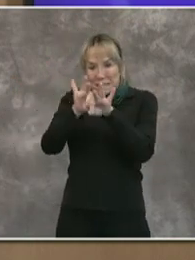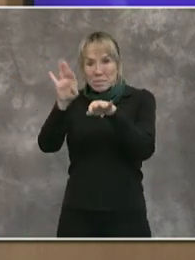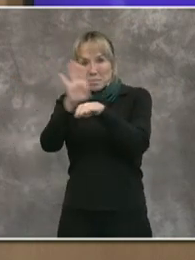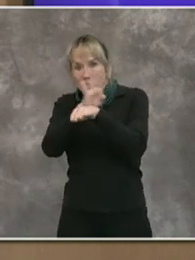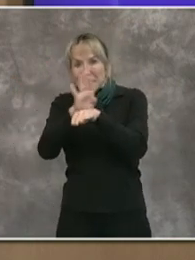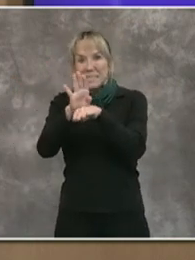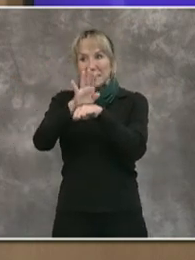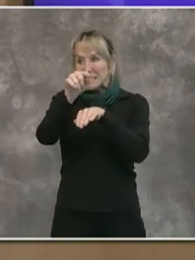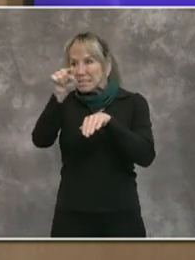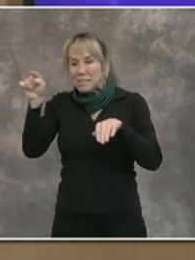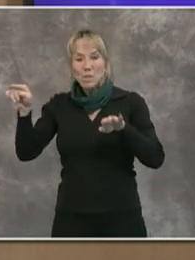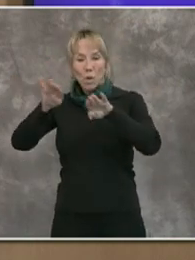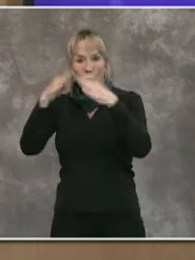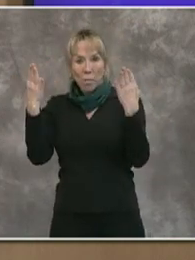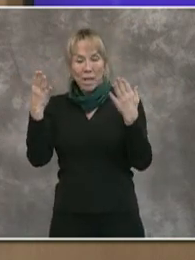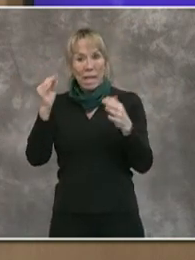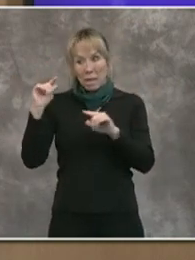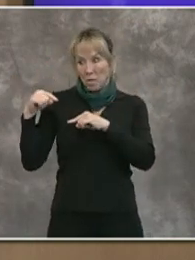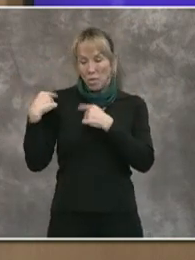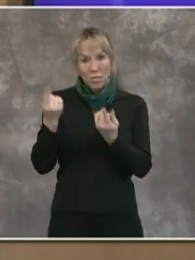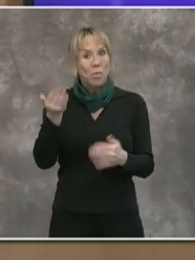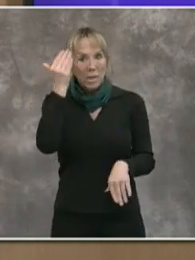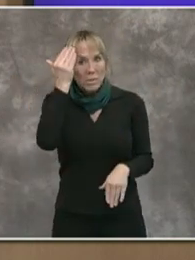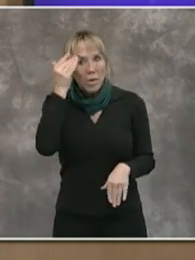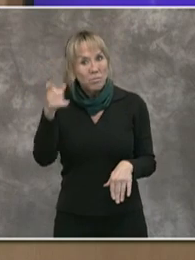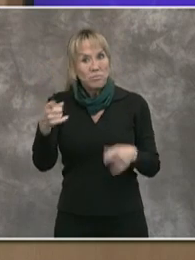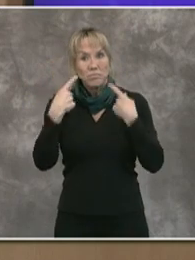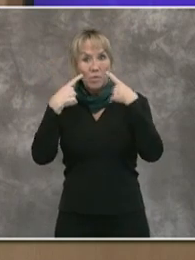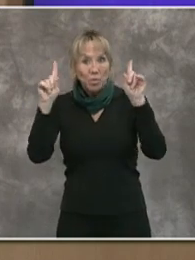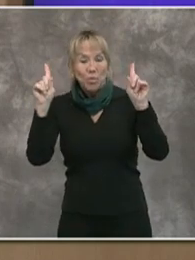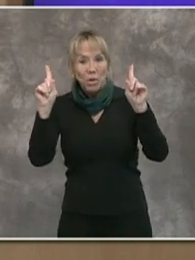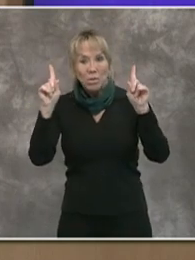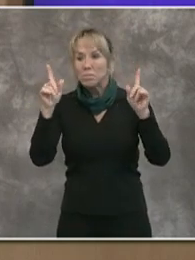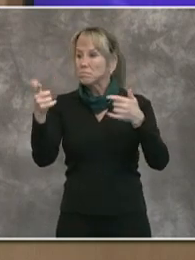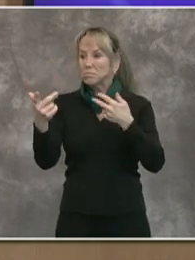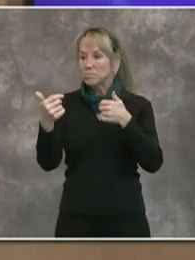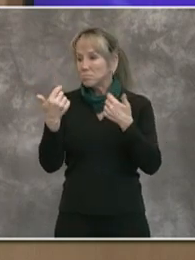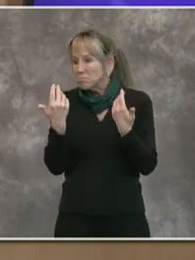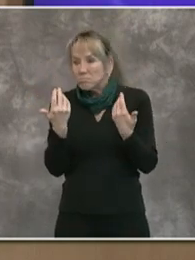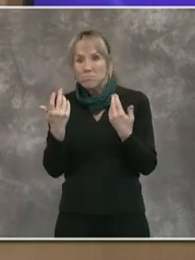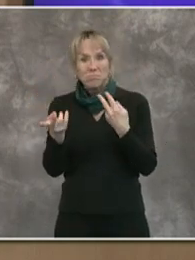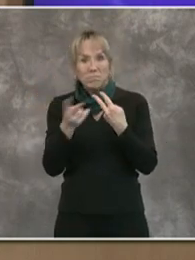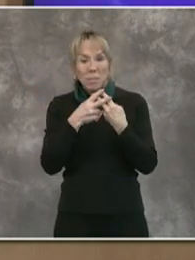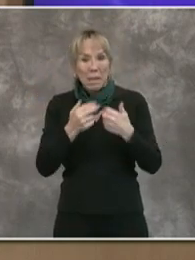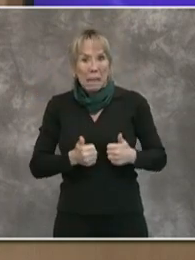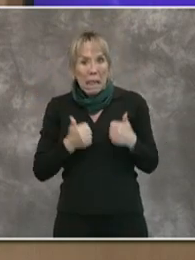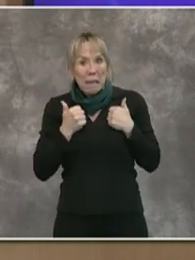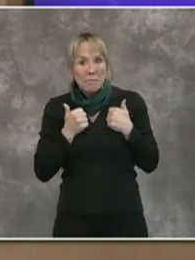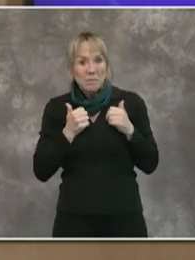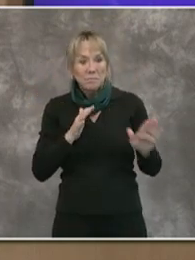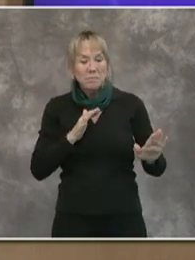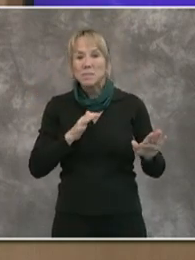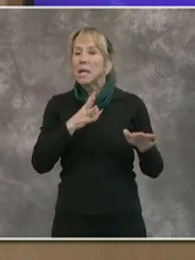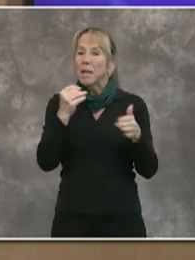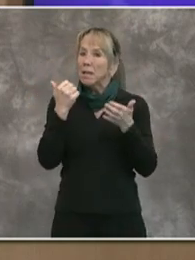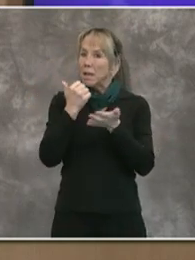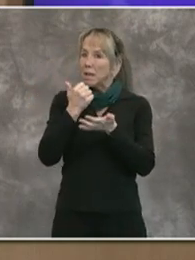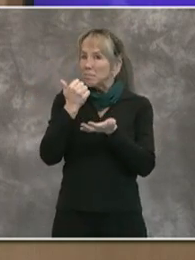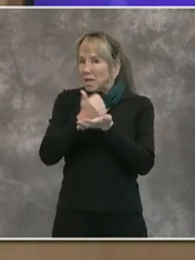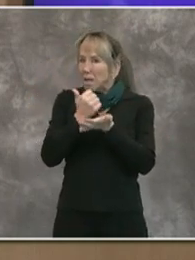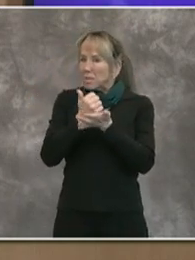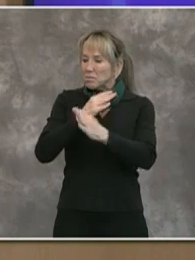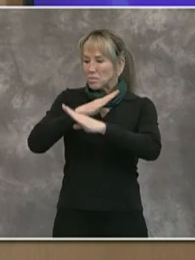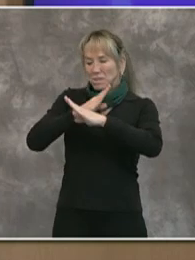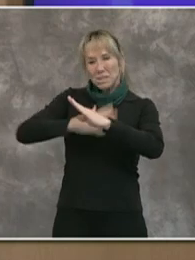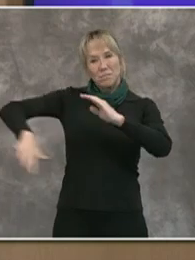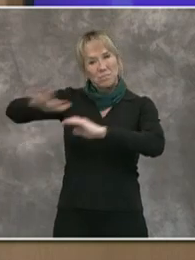proven to thus far be effective. We know that it has saved lives, and we know that it has protected the public health of San Diego, but we also know that this